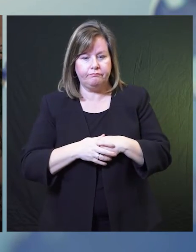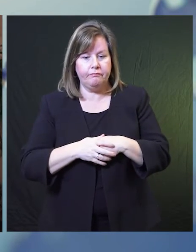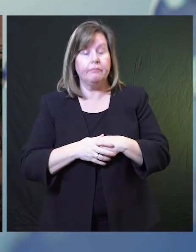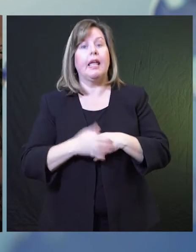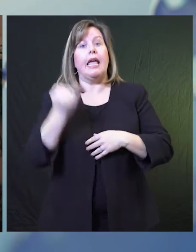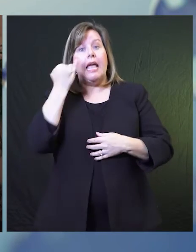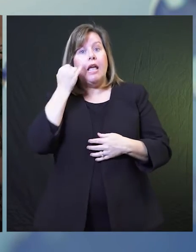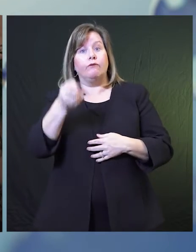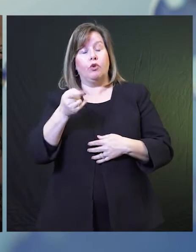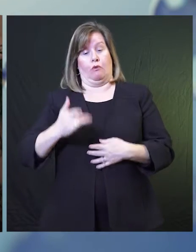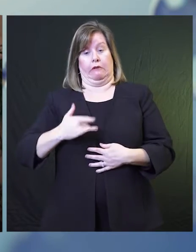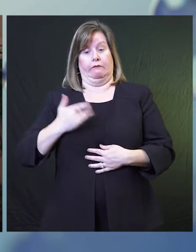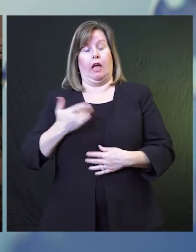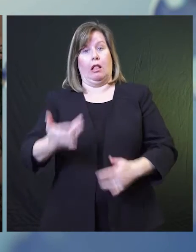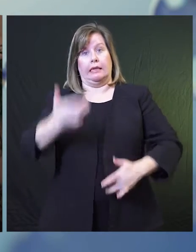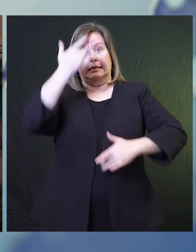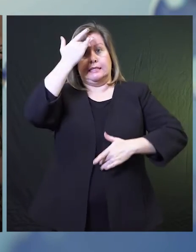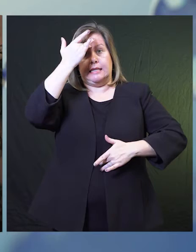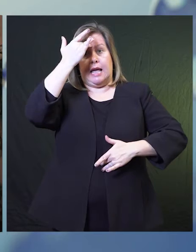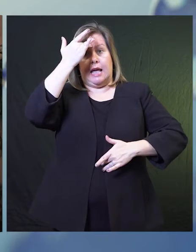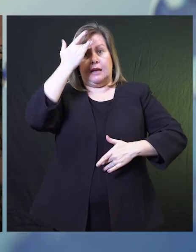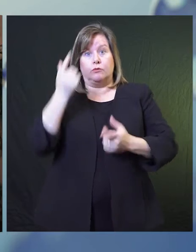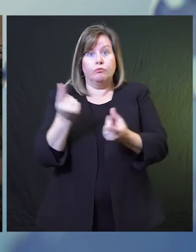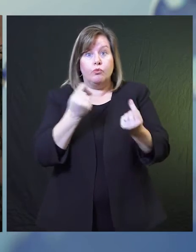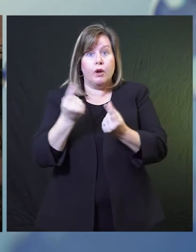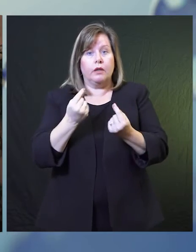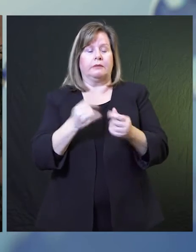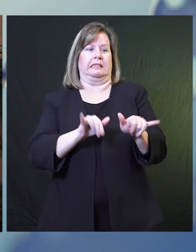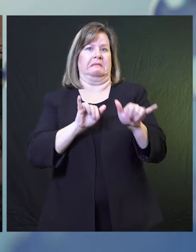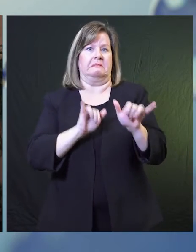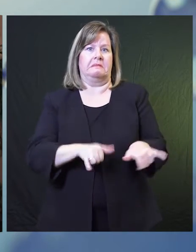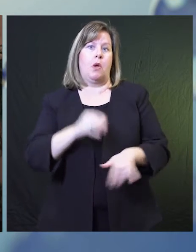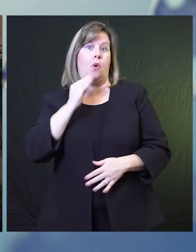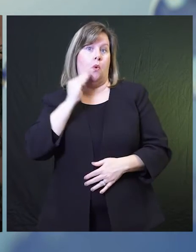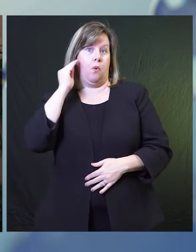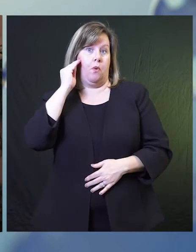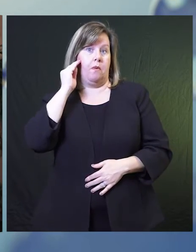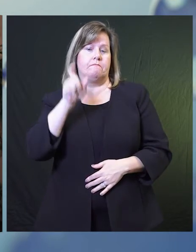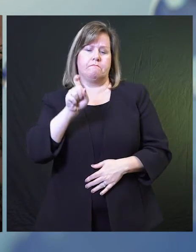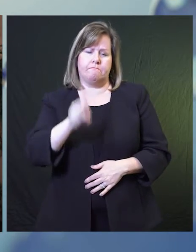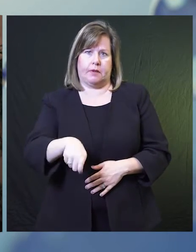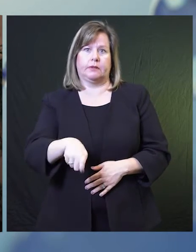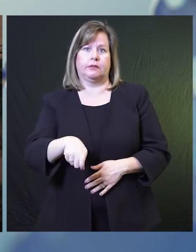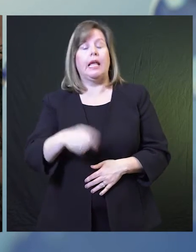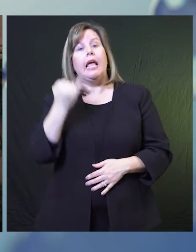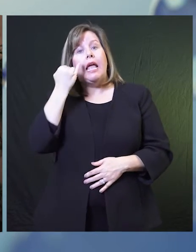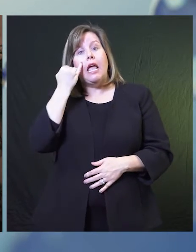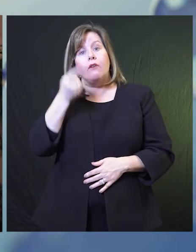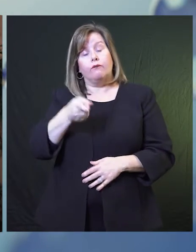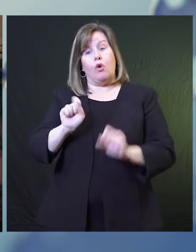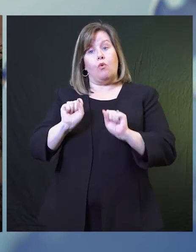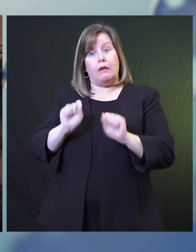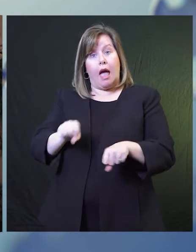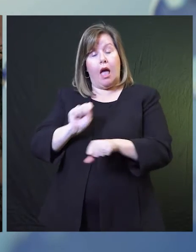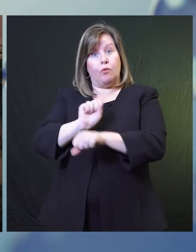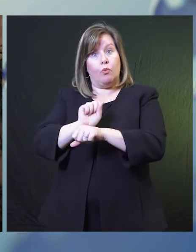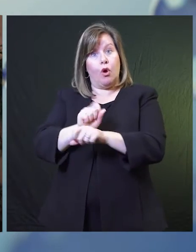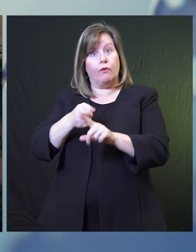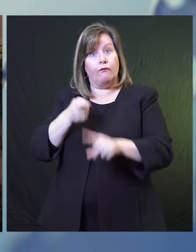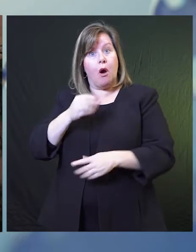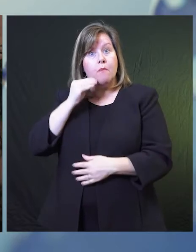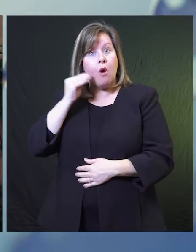to be expected to stay home, regardless of what the symptoms are. We know that people who can work from home